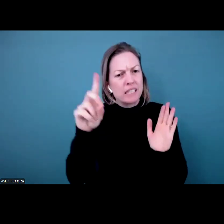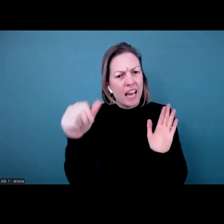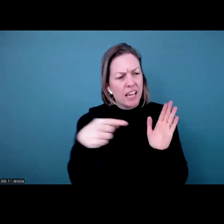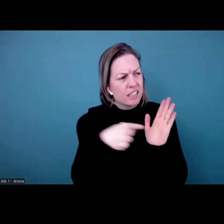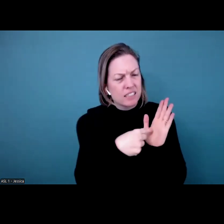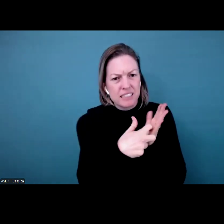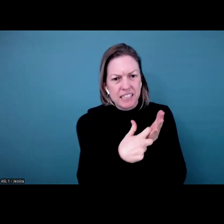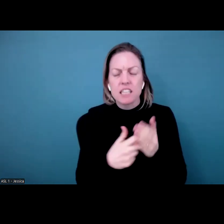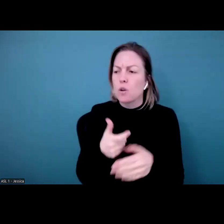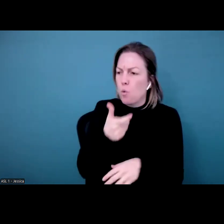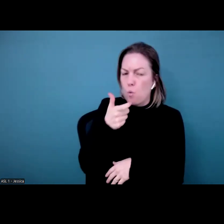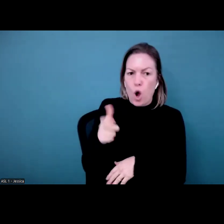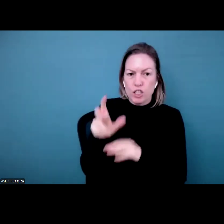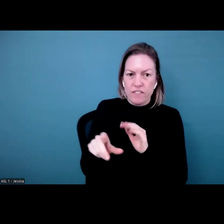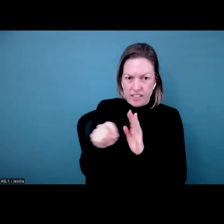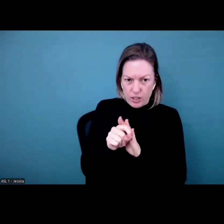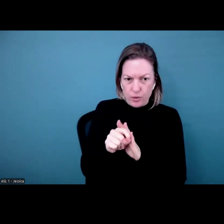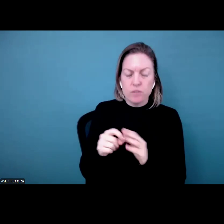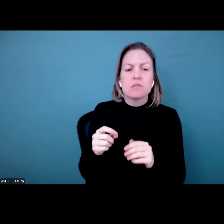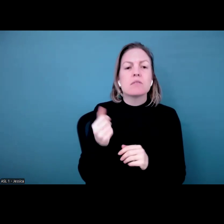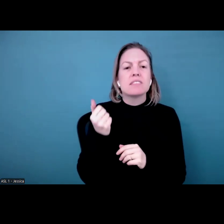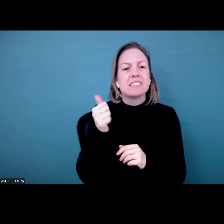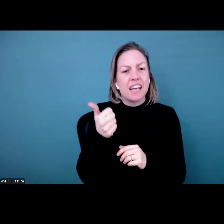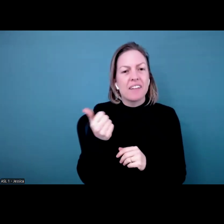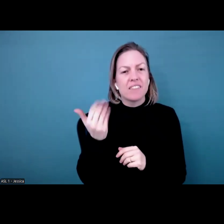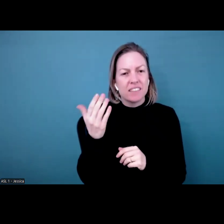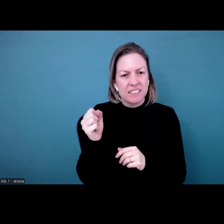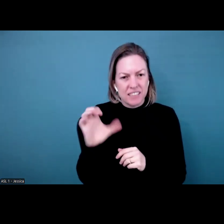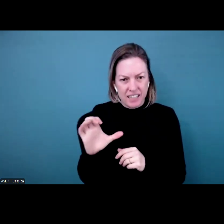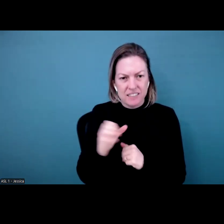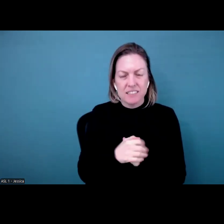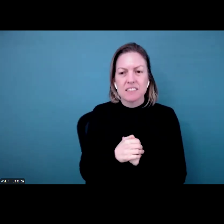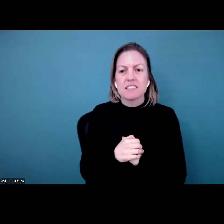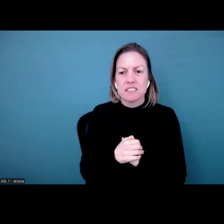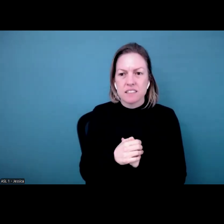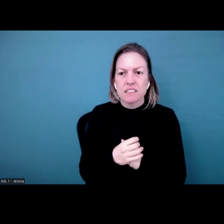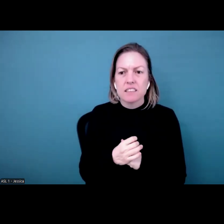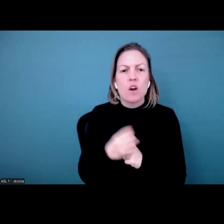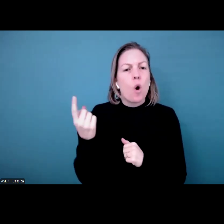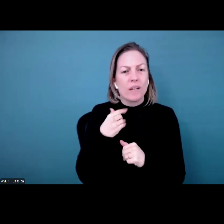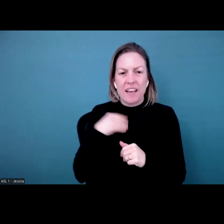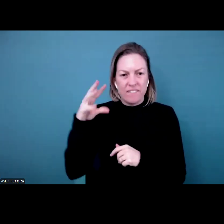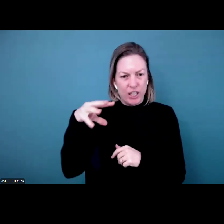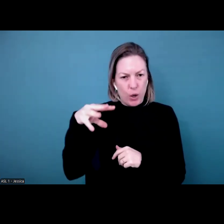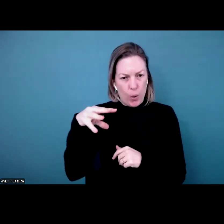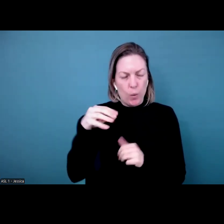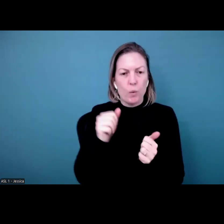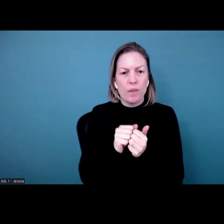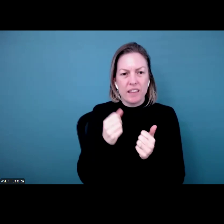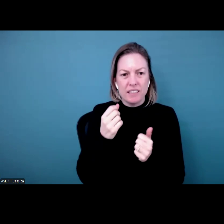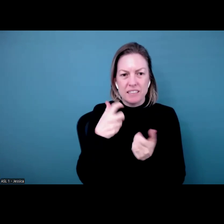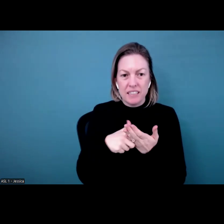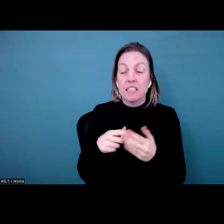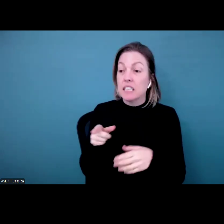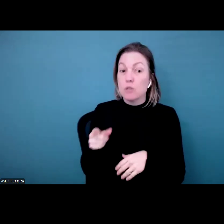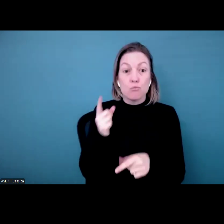watched the video. There's 10 or 15 seconds of video that's connected to all of those tickets. And sure enough, my dad was in the number 3 lane, and he